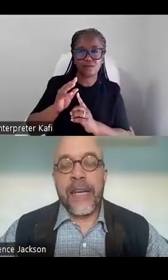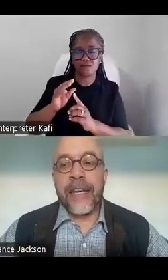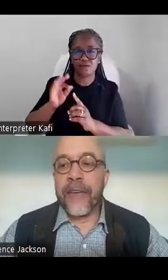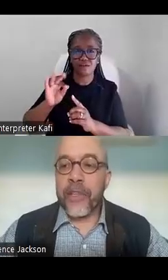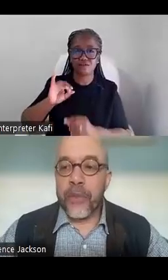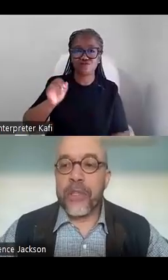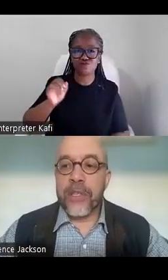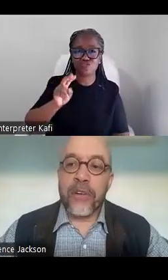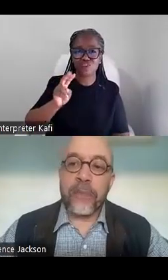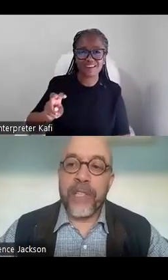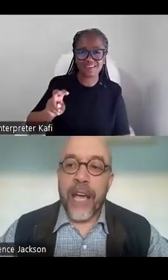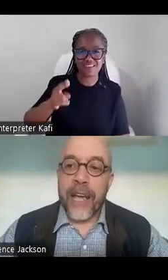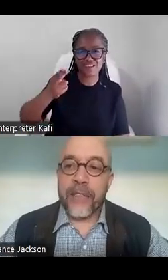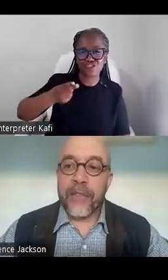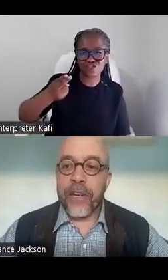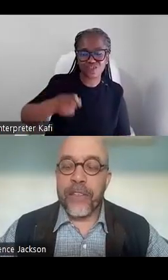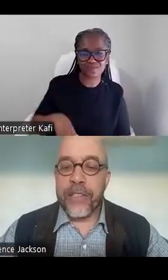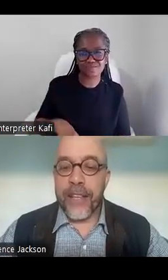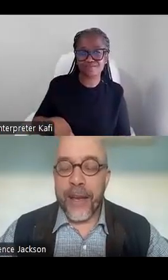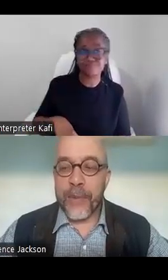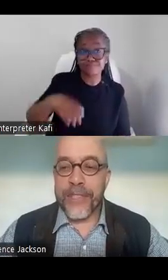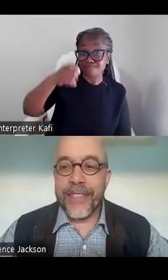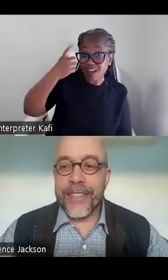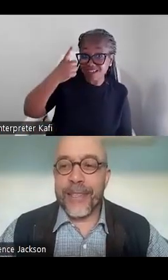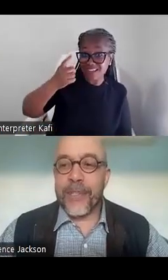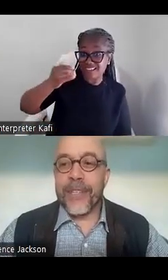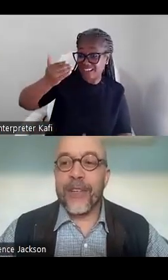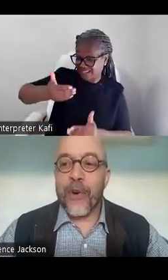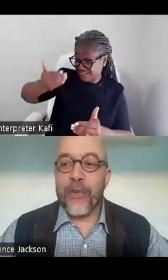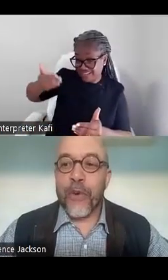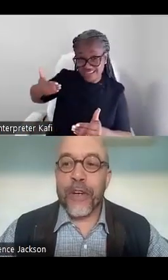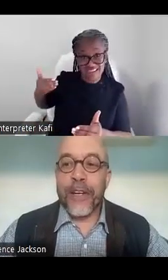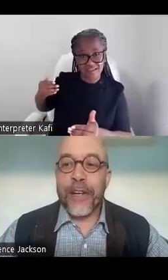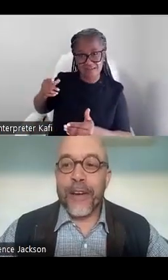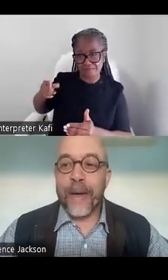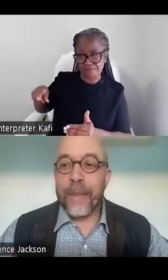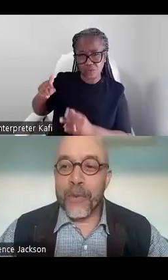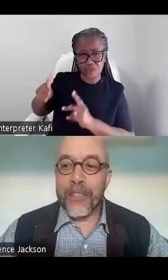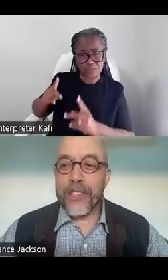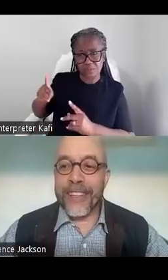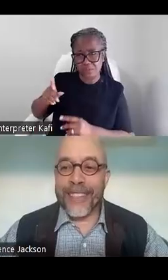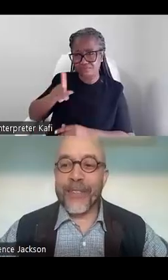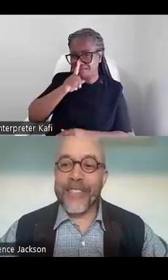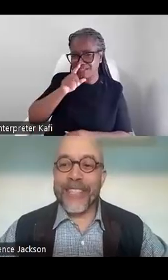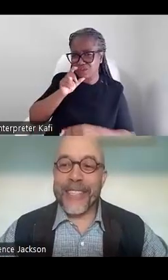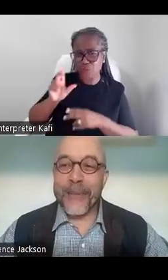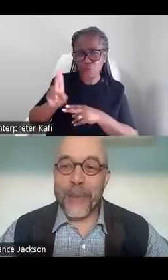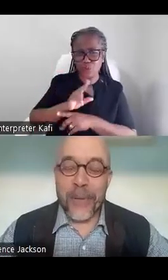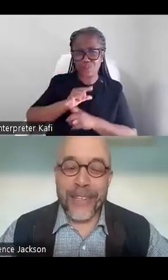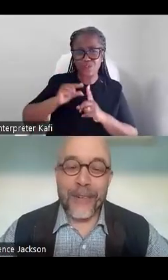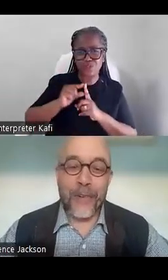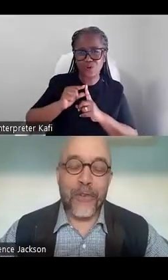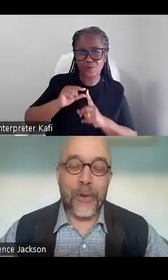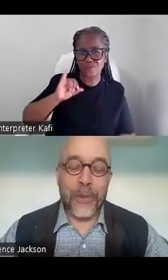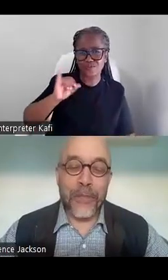Ellington never used the term jazz, right? He said he said he was a Negro folk musician. That's what he said. He said he was